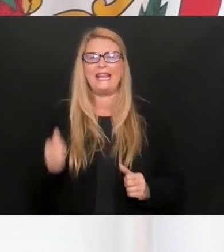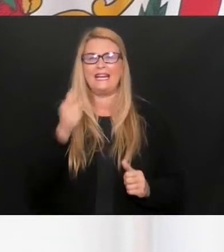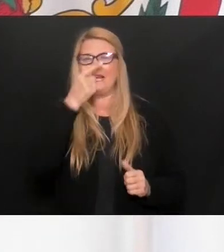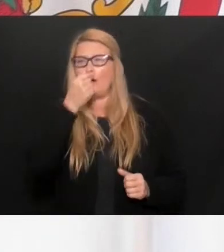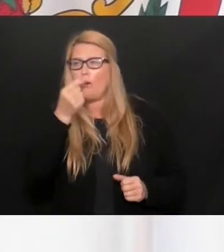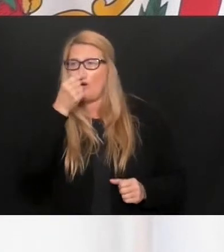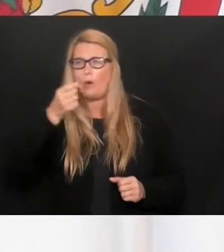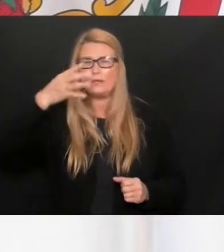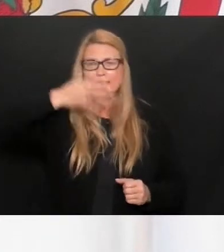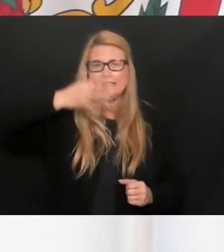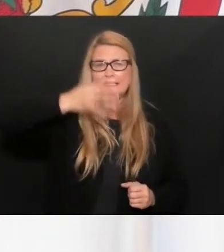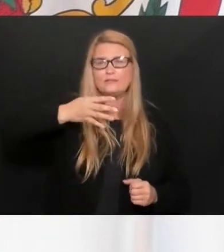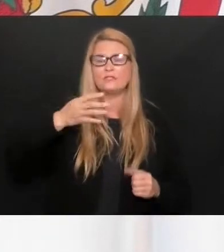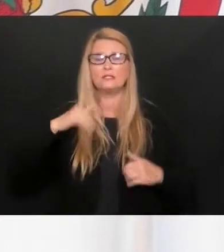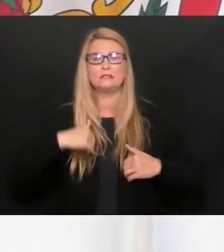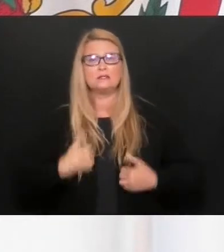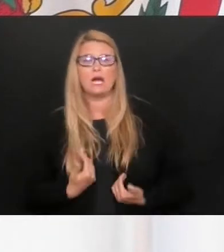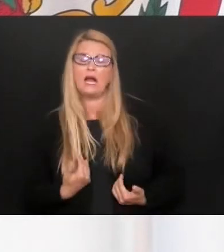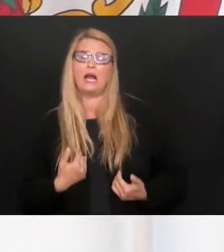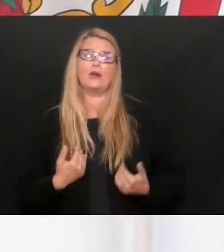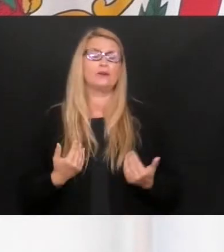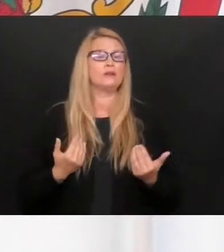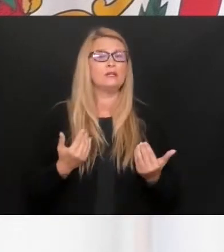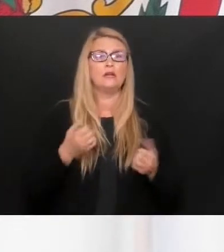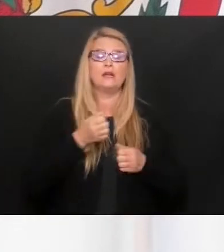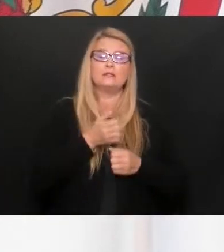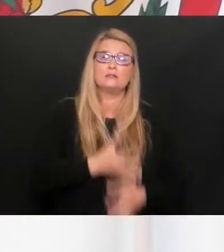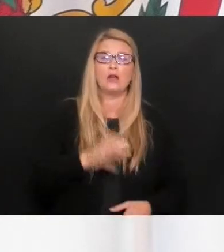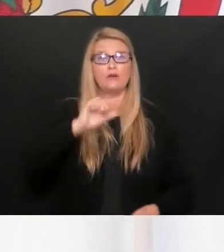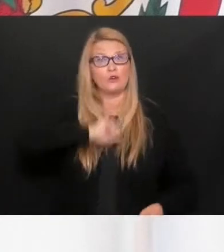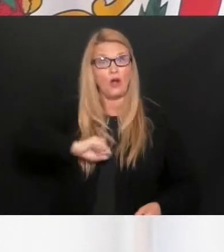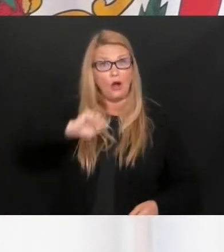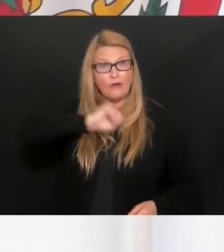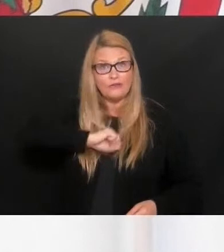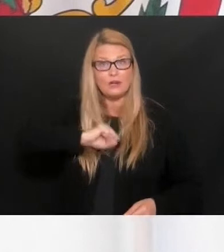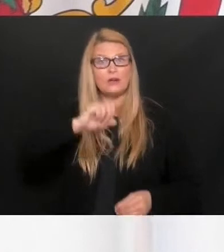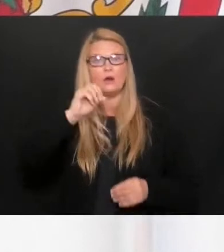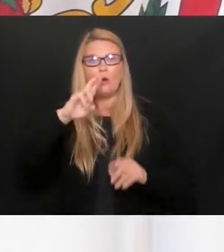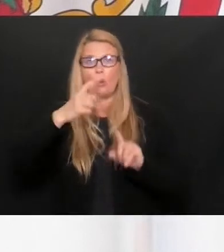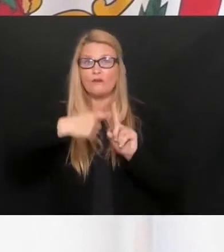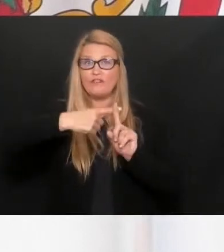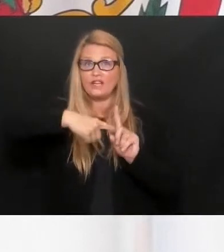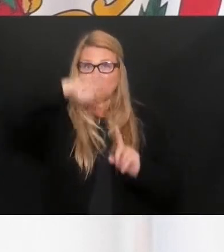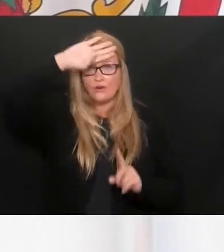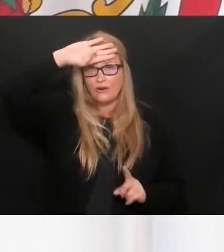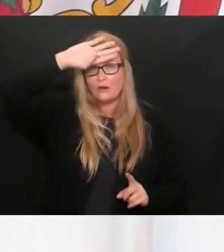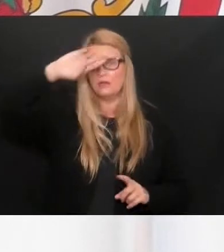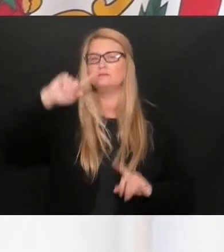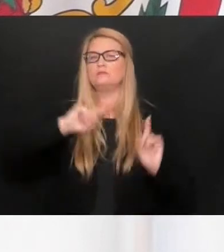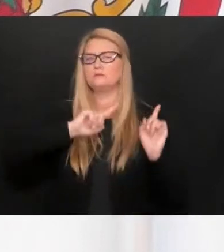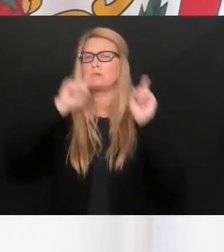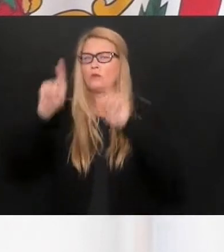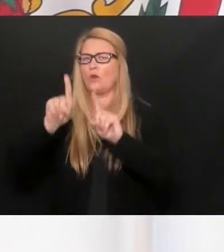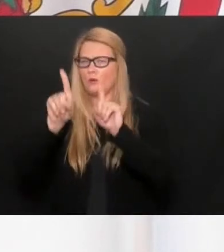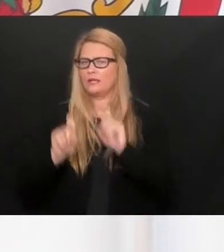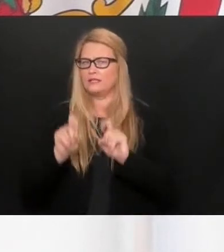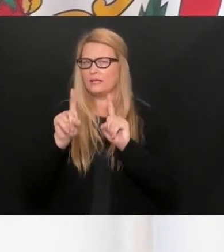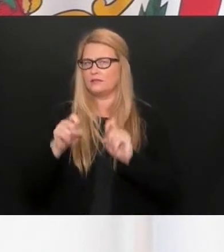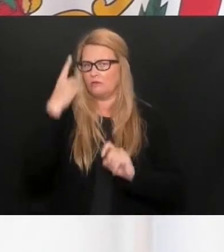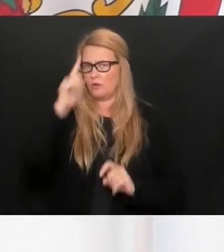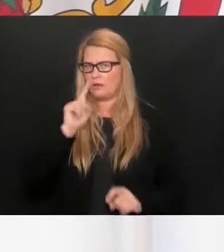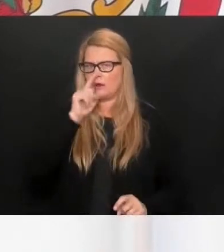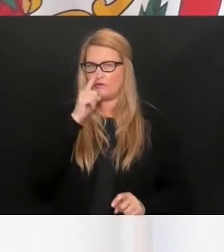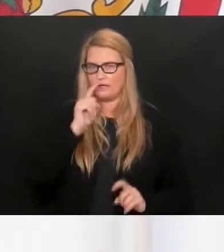or tiredness or whatever it may be, a cough especially, temperature, go get tested. Please just go get